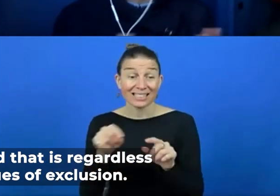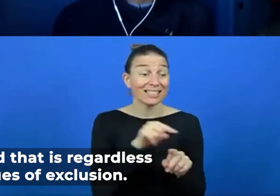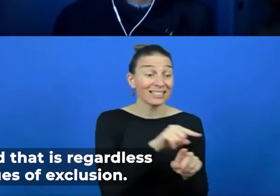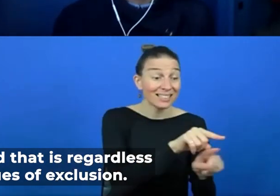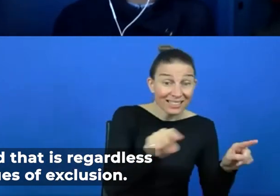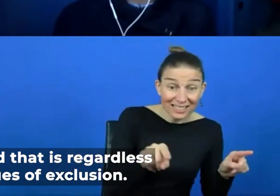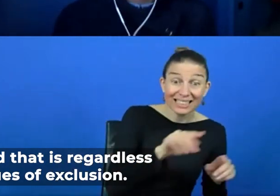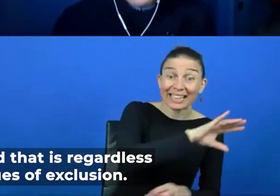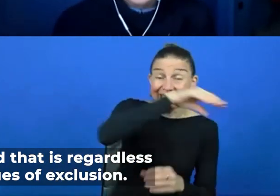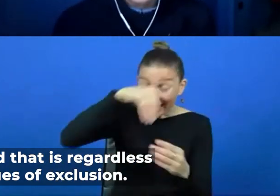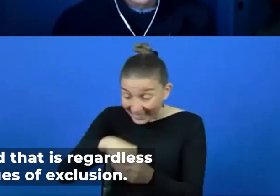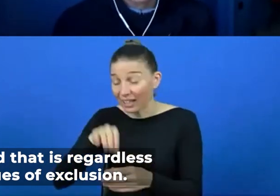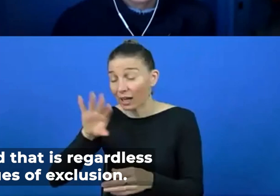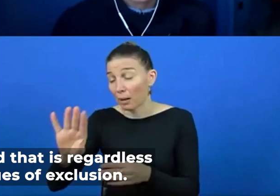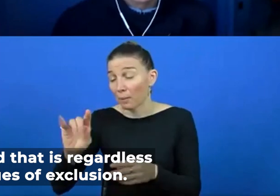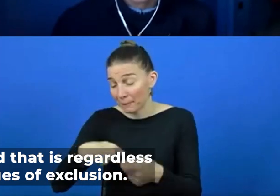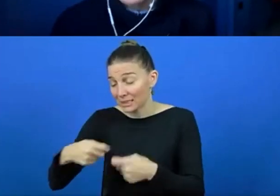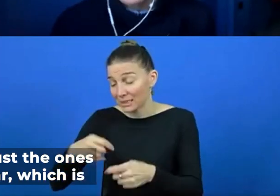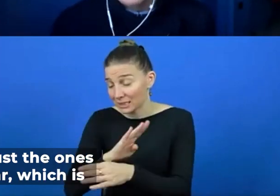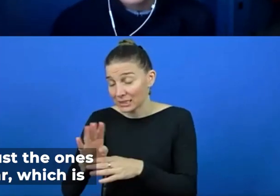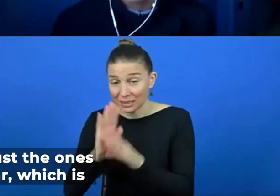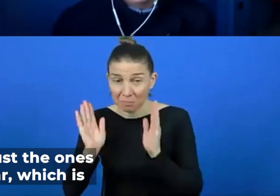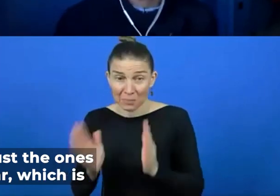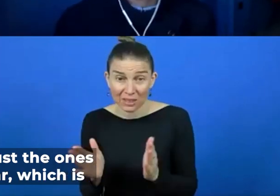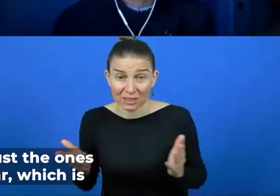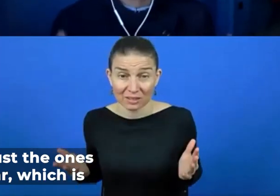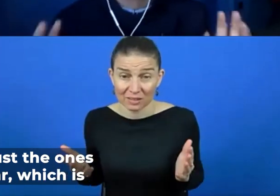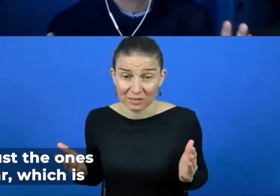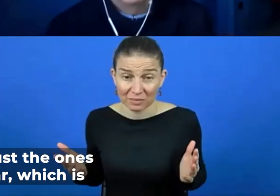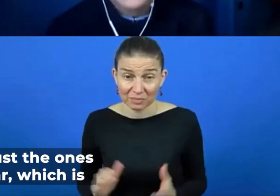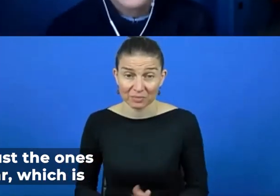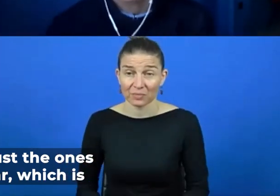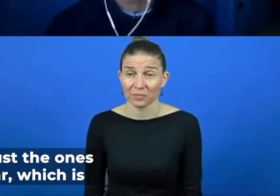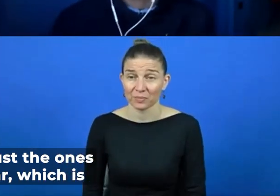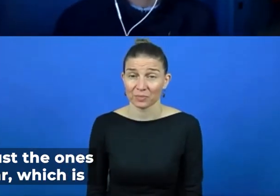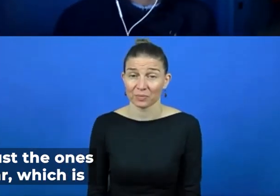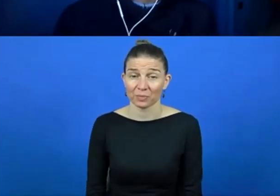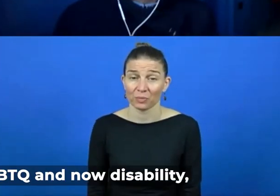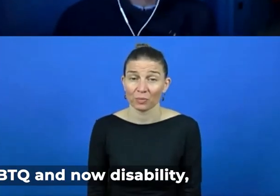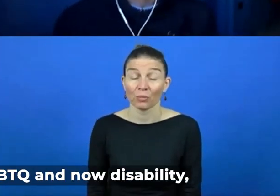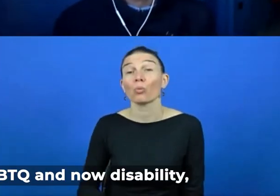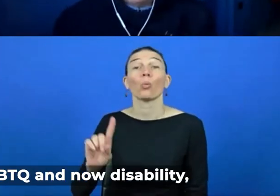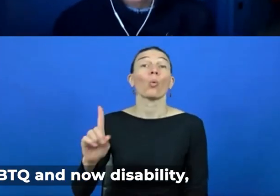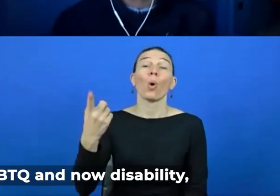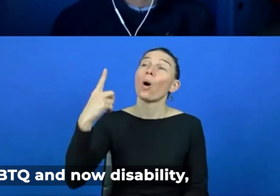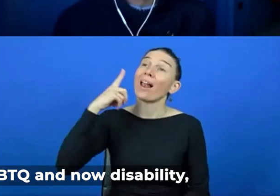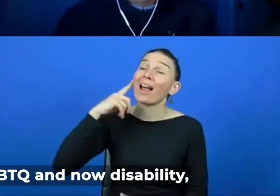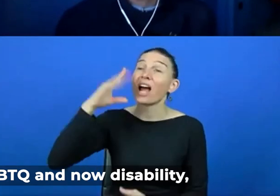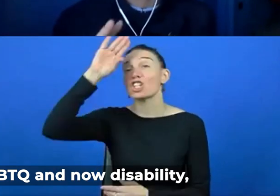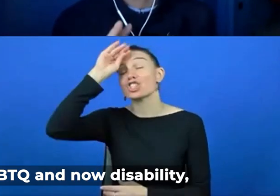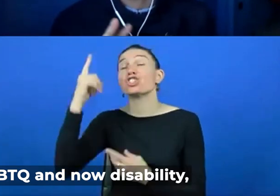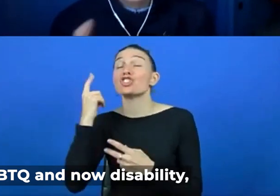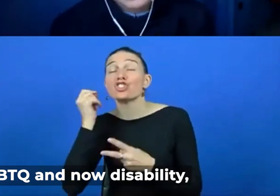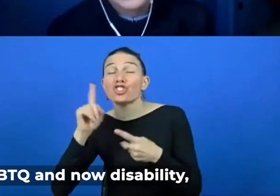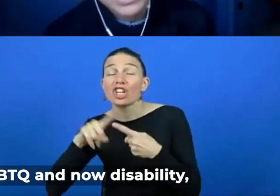is regardless of any of the issues of exclusion. And that is not just the ones that we hear, which is gender and race and